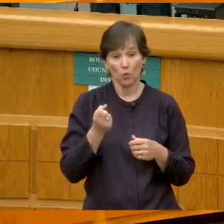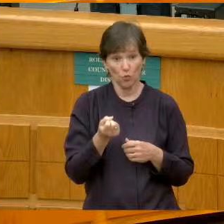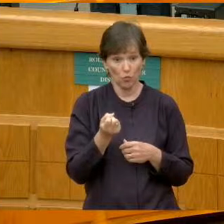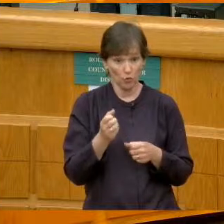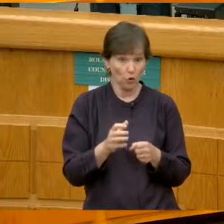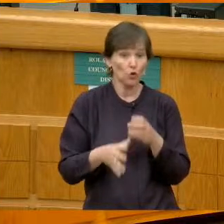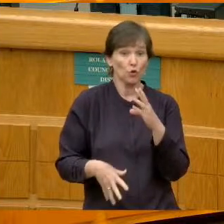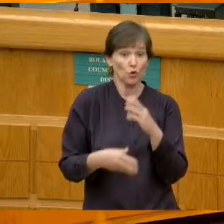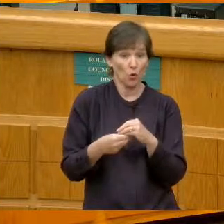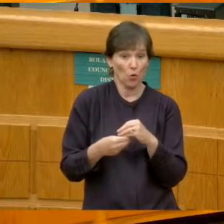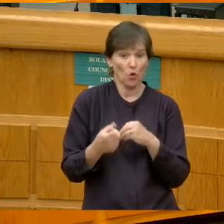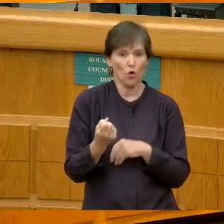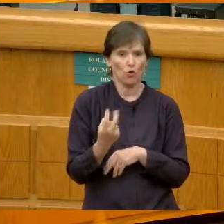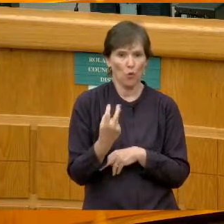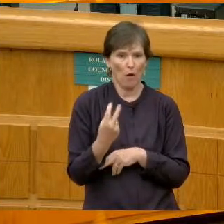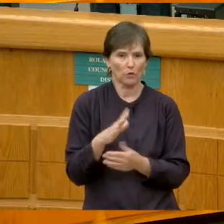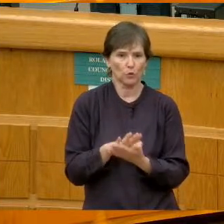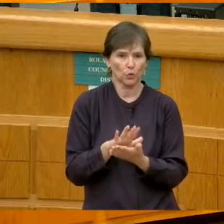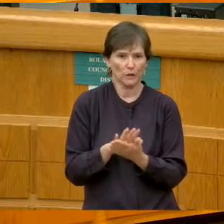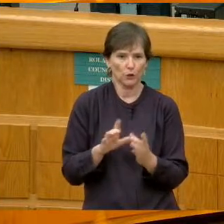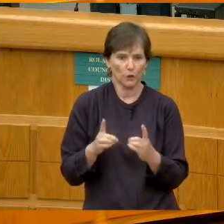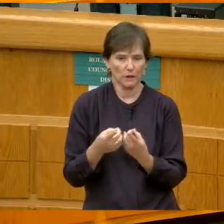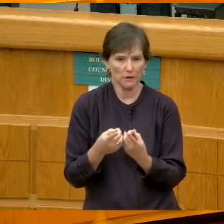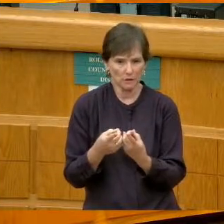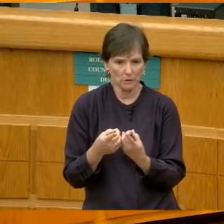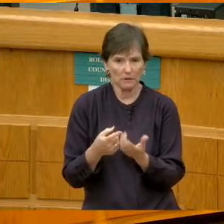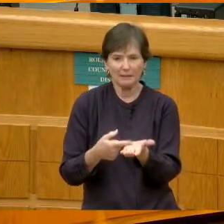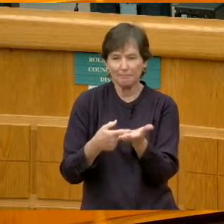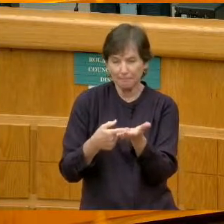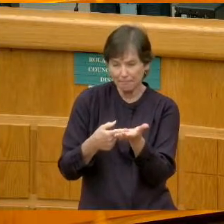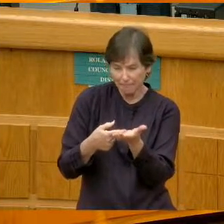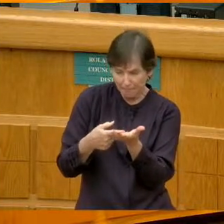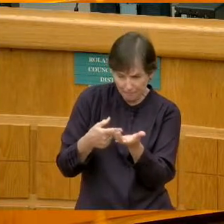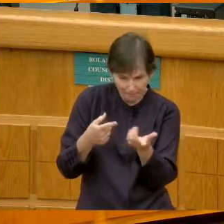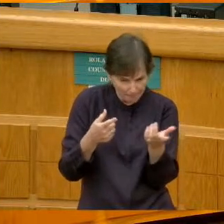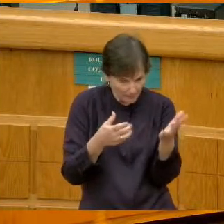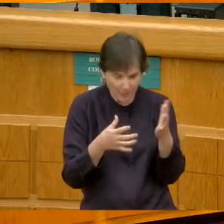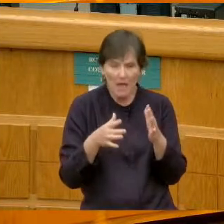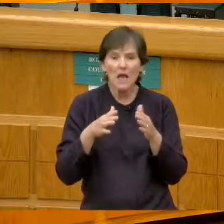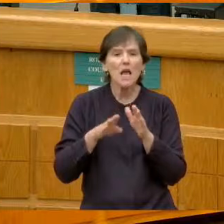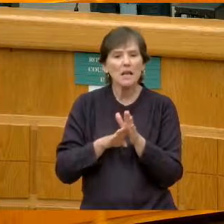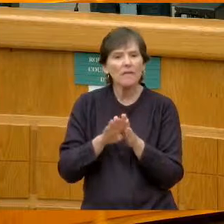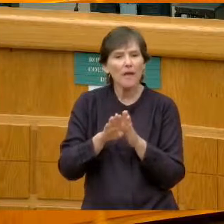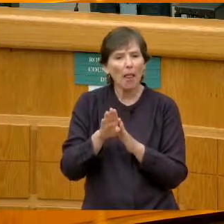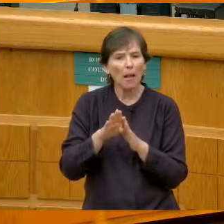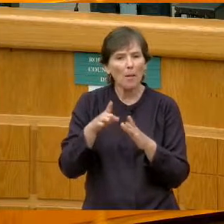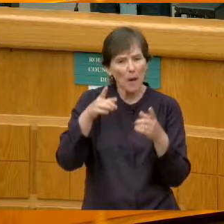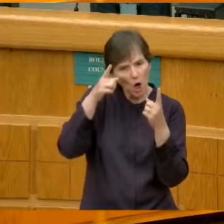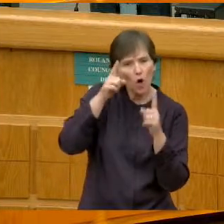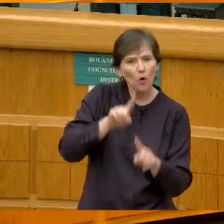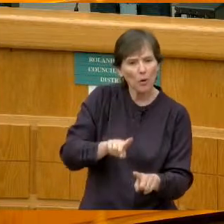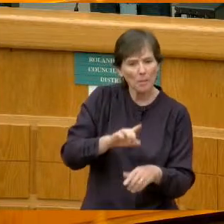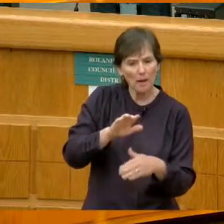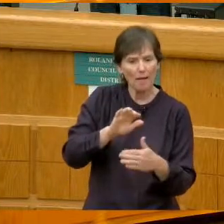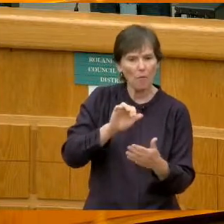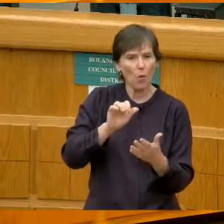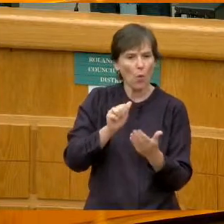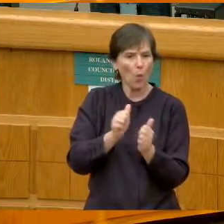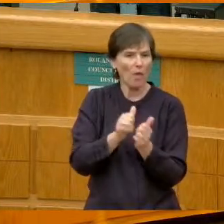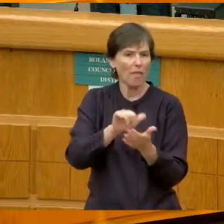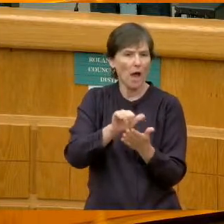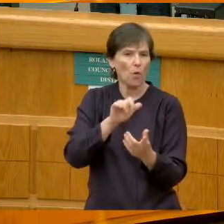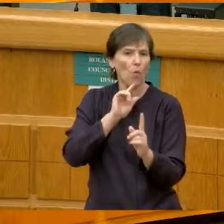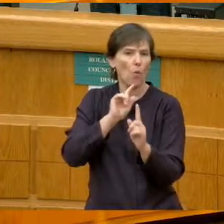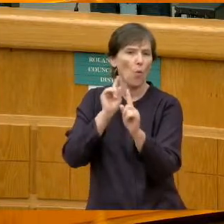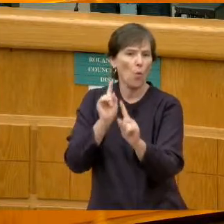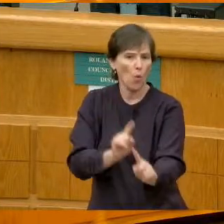with them to develop consensus and agreement on the order that Dr. Ramachandruni has issued.